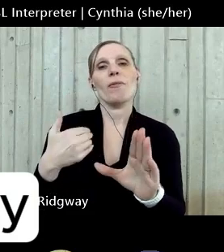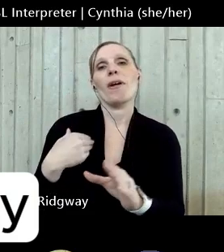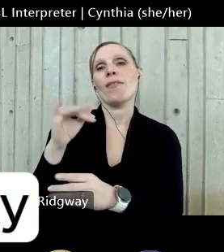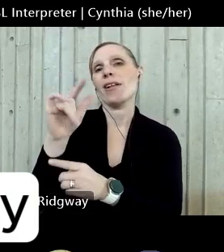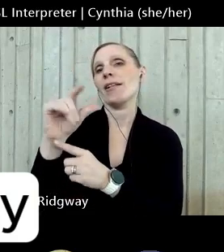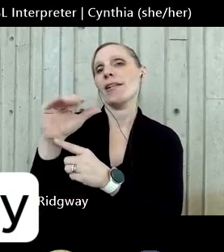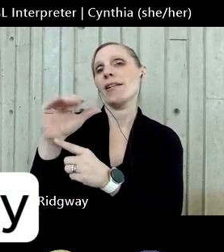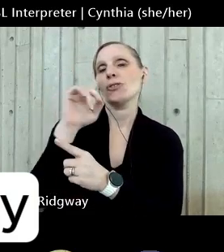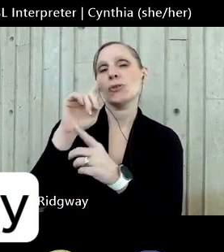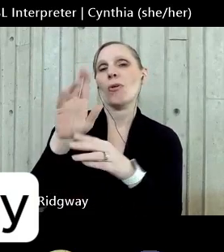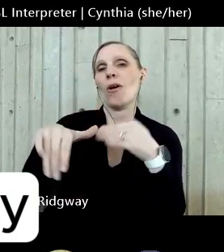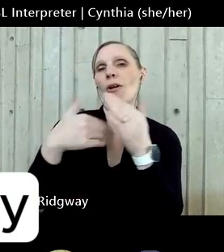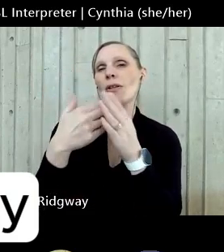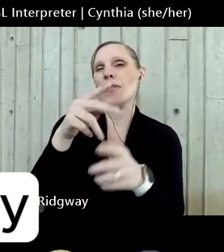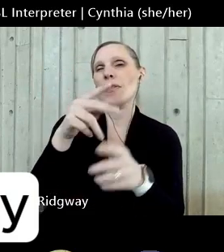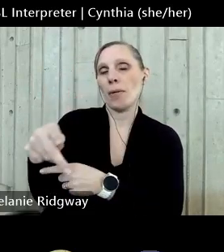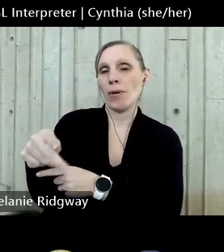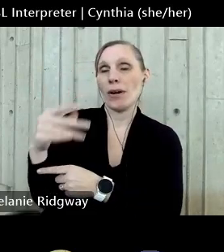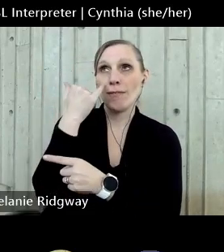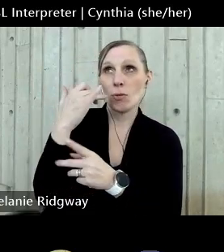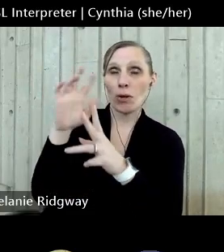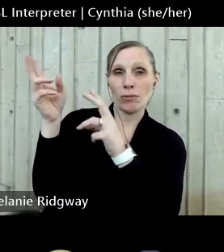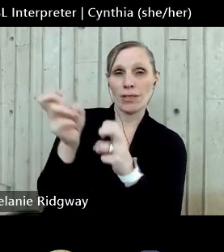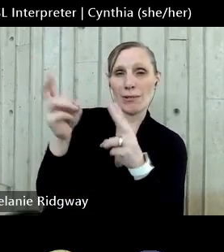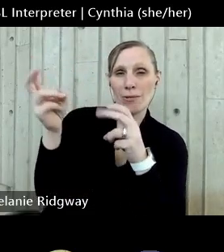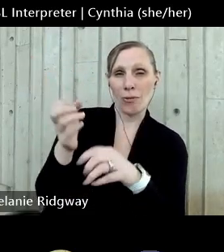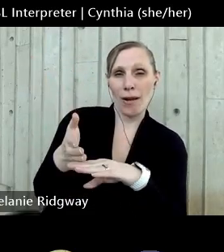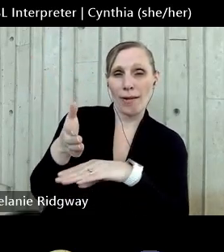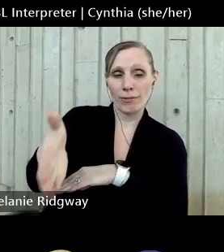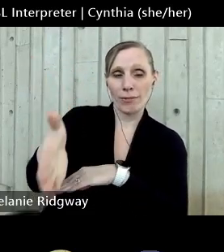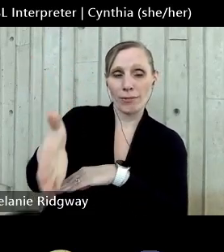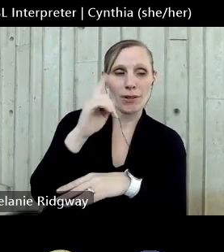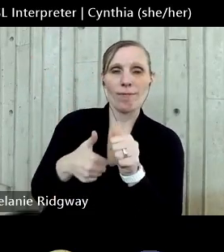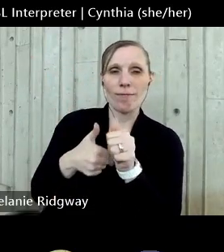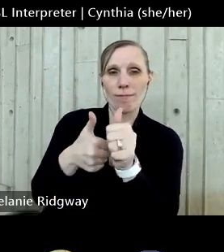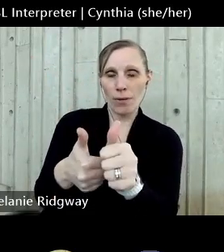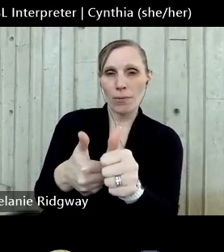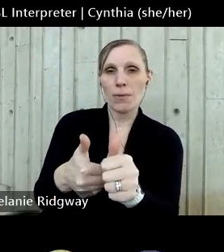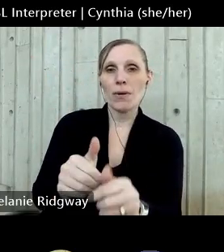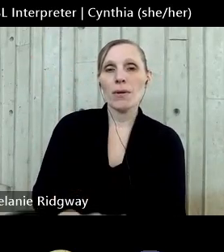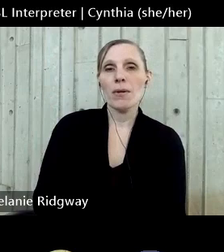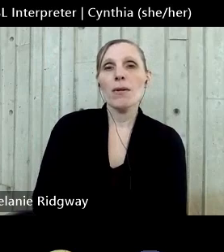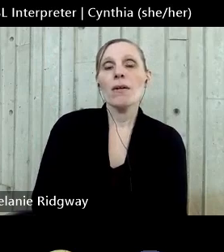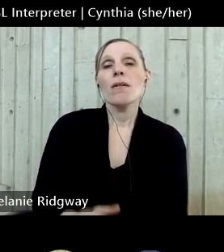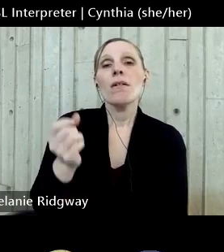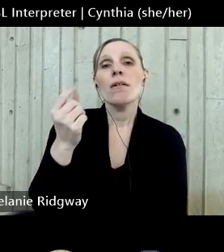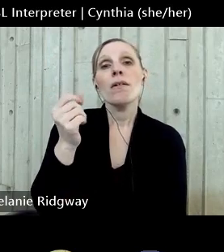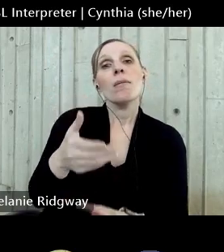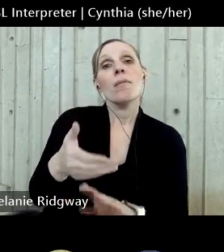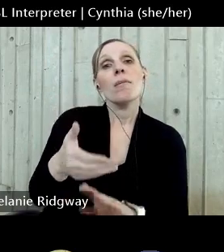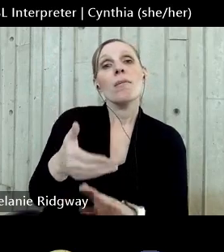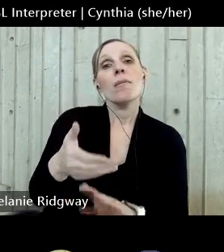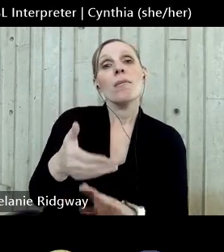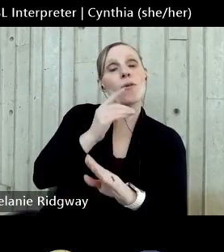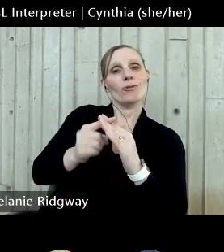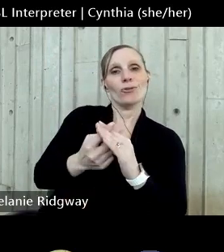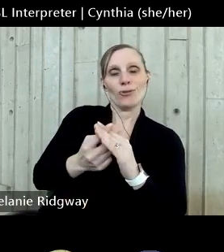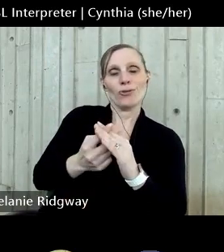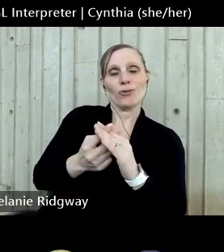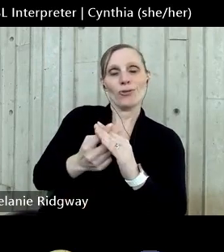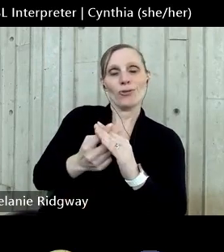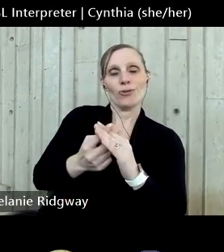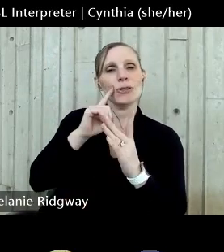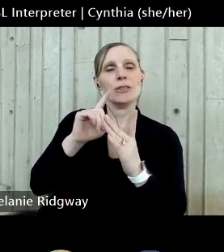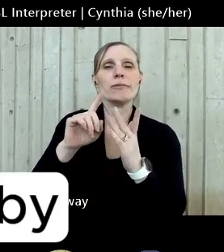chat for anyone who wishes to download a copy and follow along. Before we get started, just a note about Transition